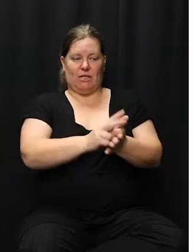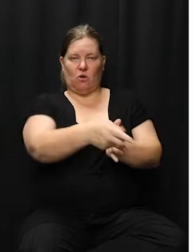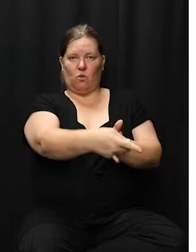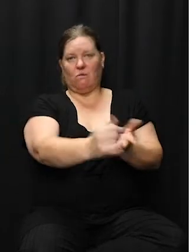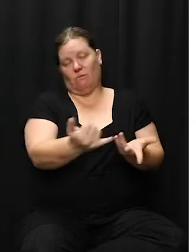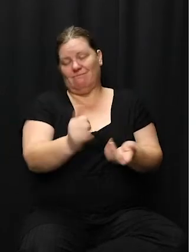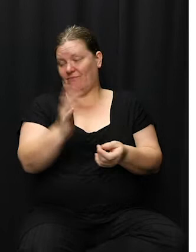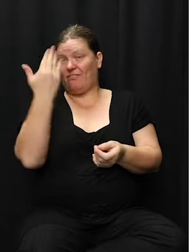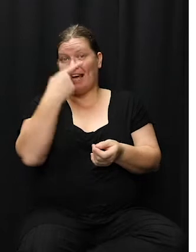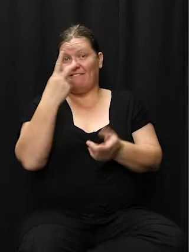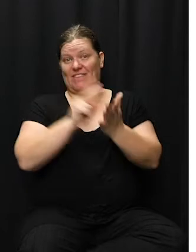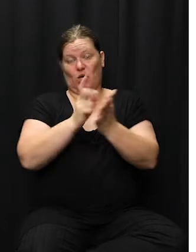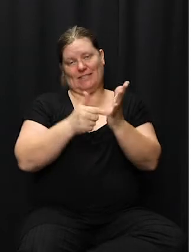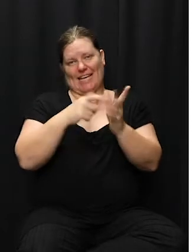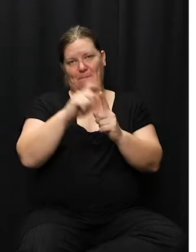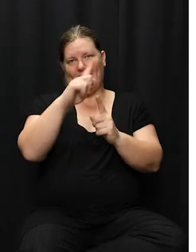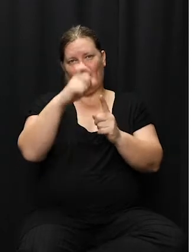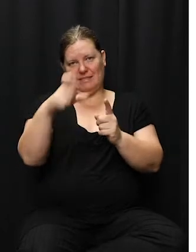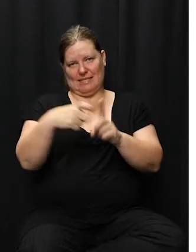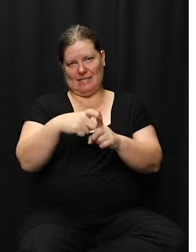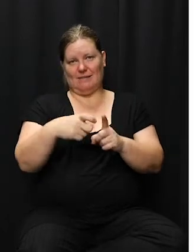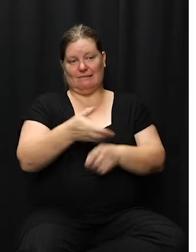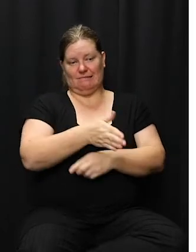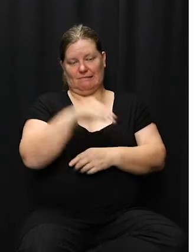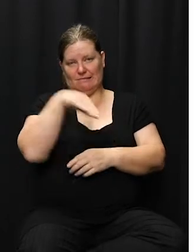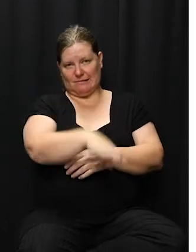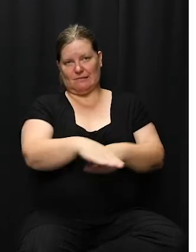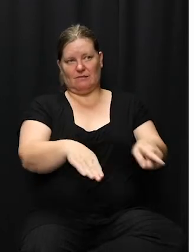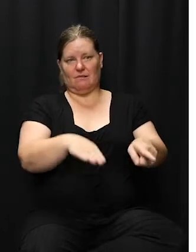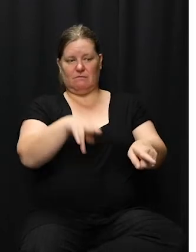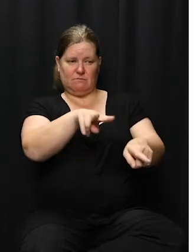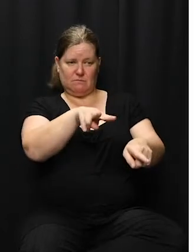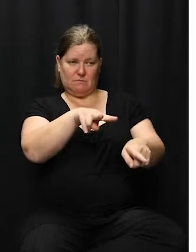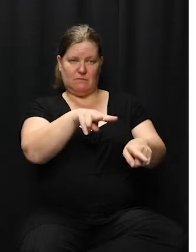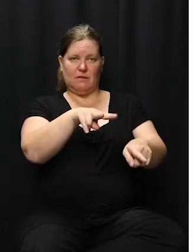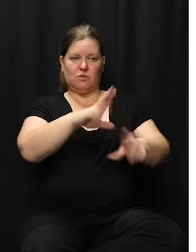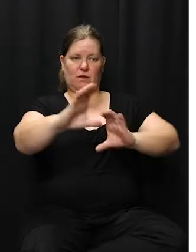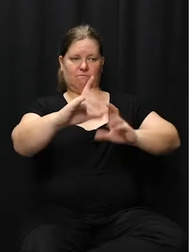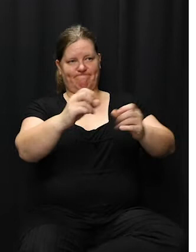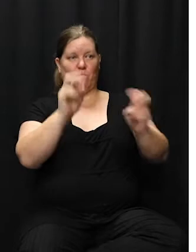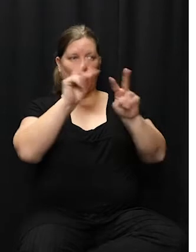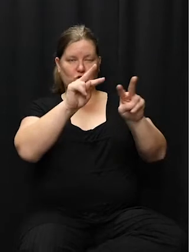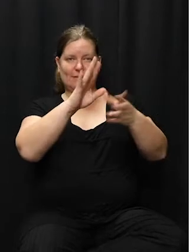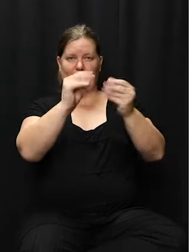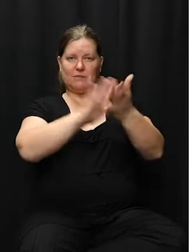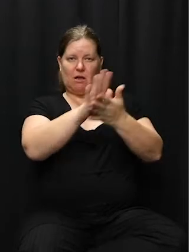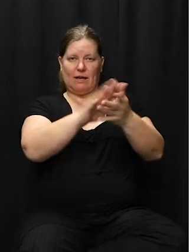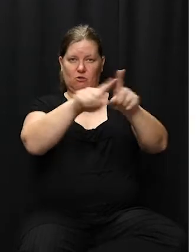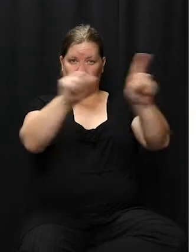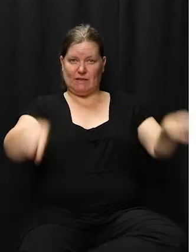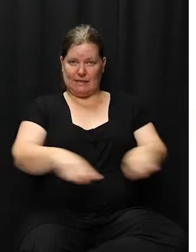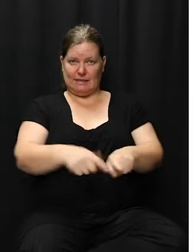use it. Really, the sign language receptive skills test, you don't actually sign with the child a lot. They actually have a video, like an old-fashioned video